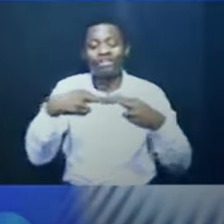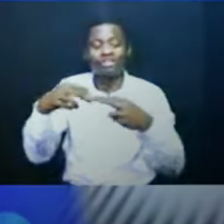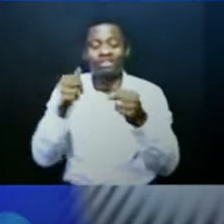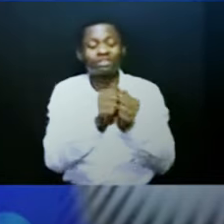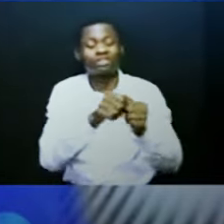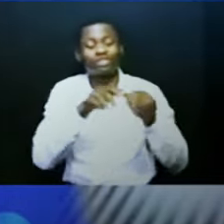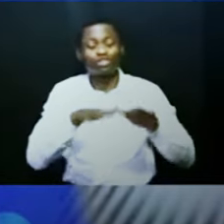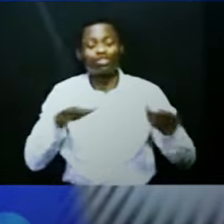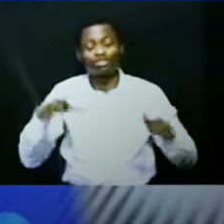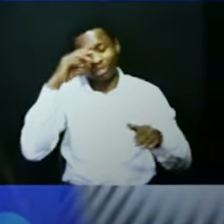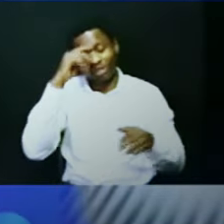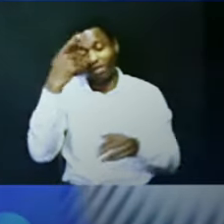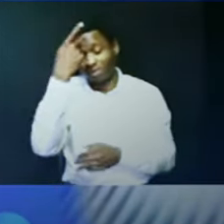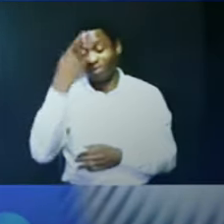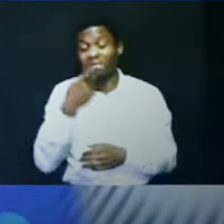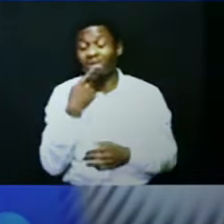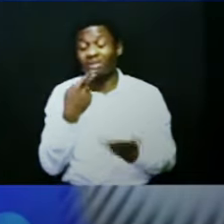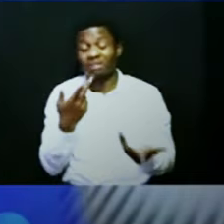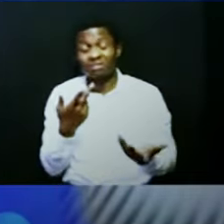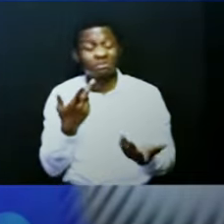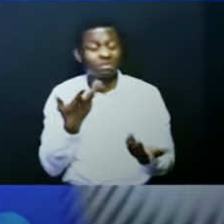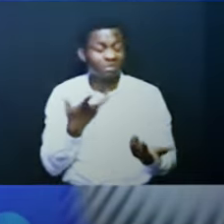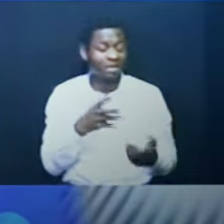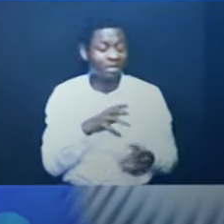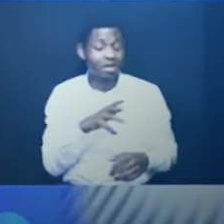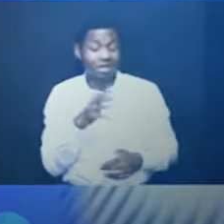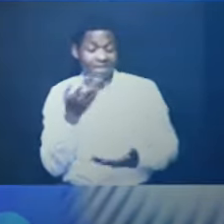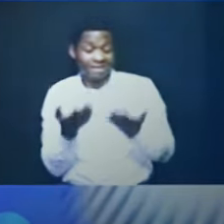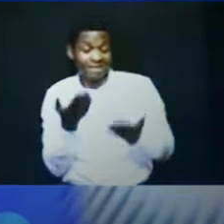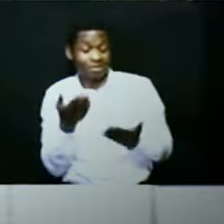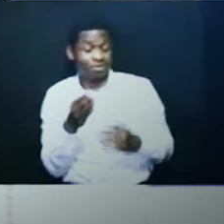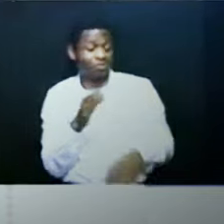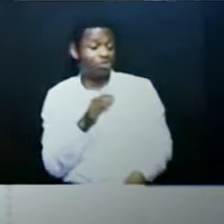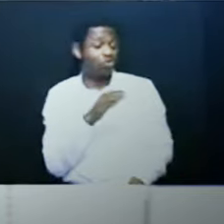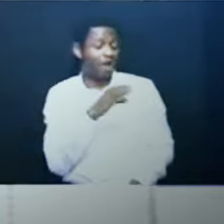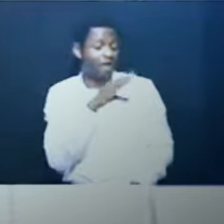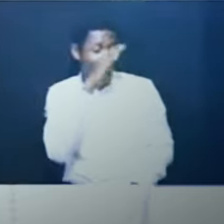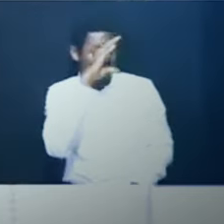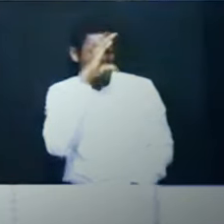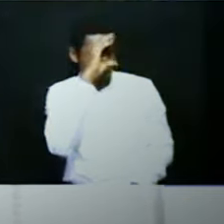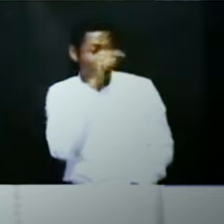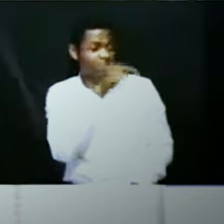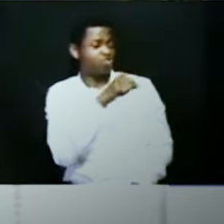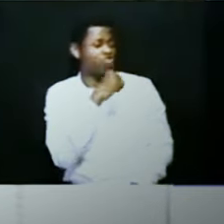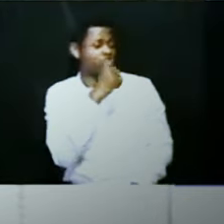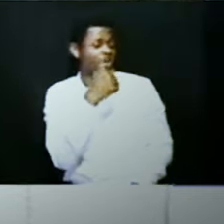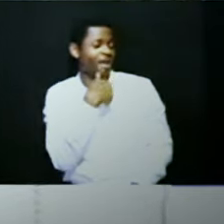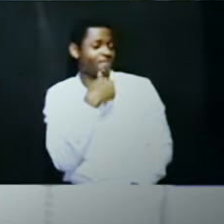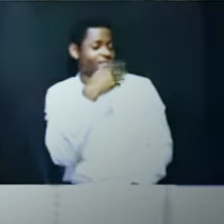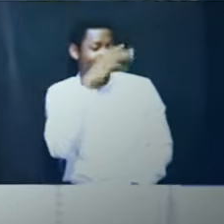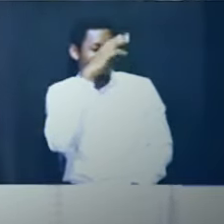parent who is not the biological parent of the child.